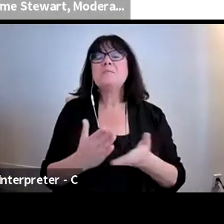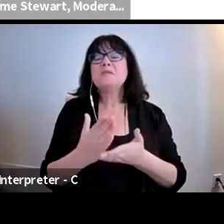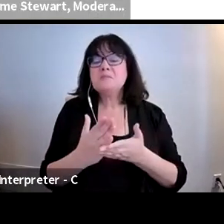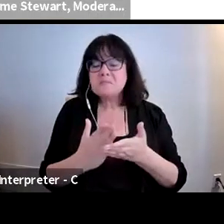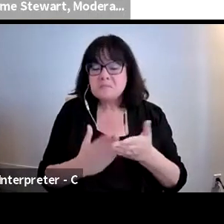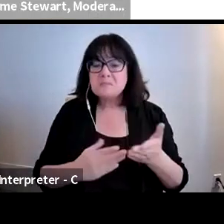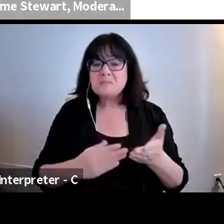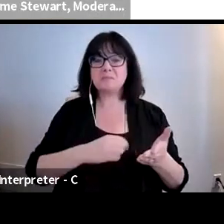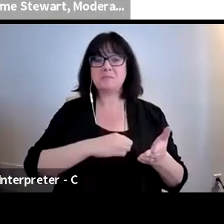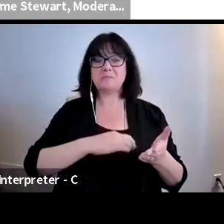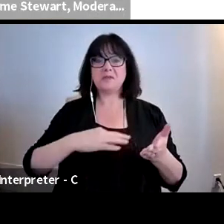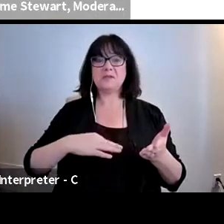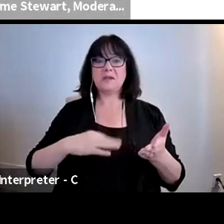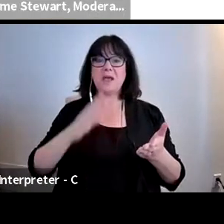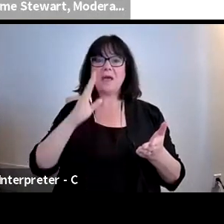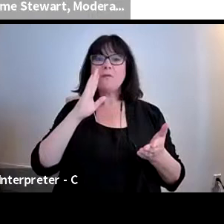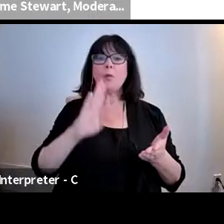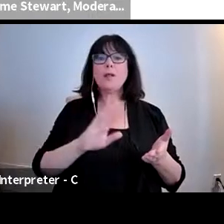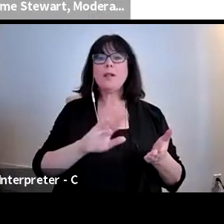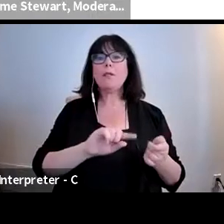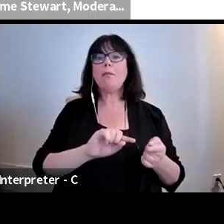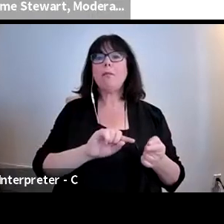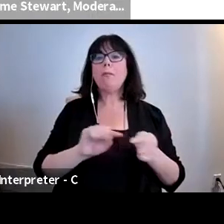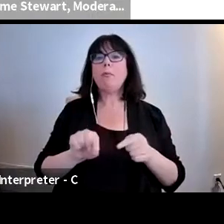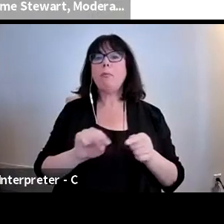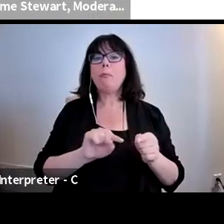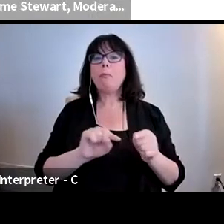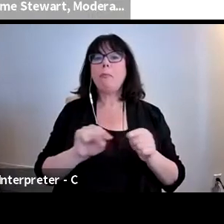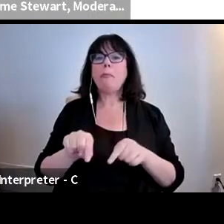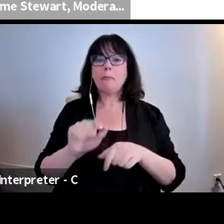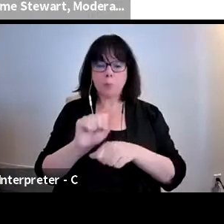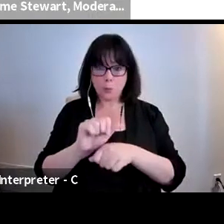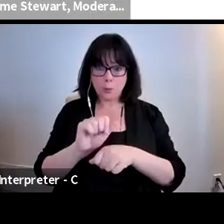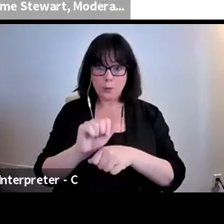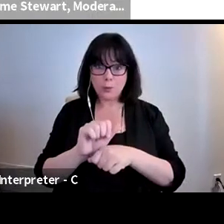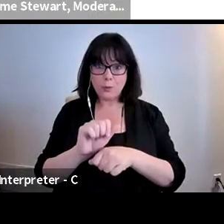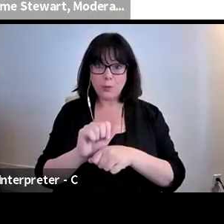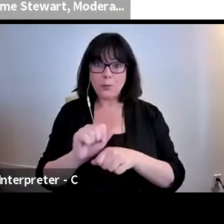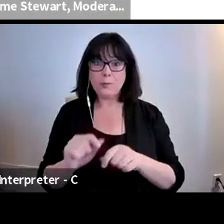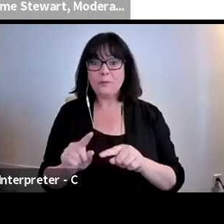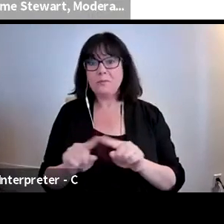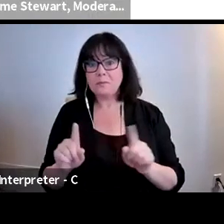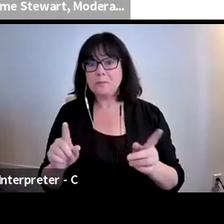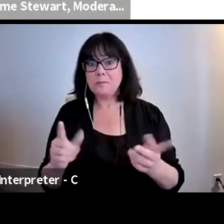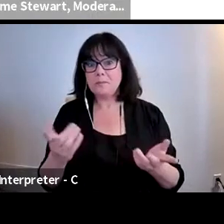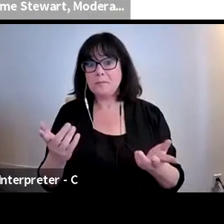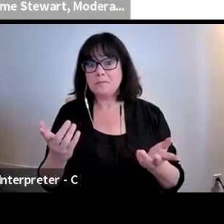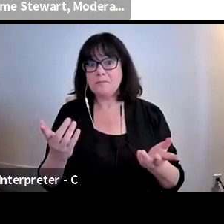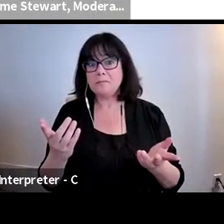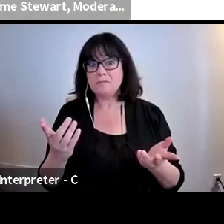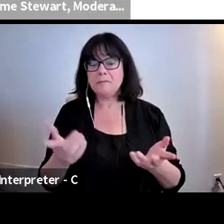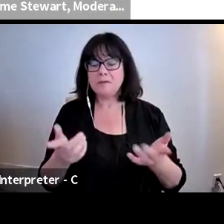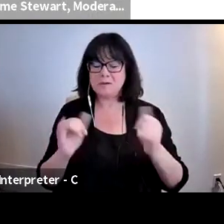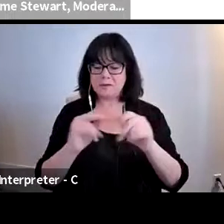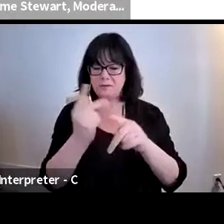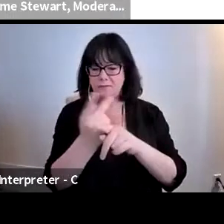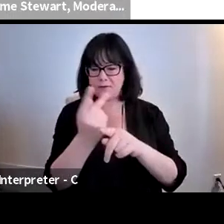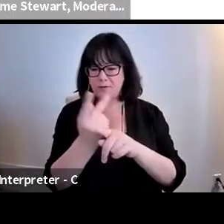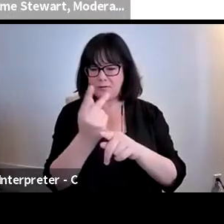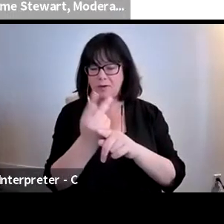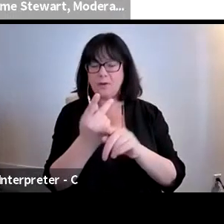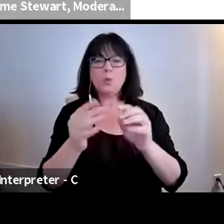might increase somewhat, but we would still be balancing how many and dealing